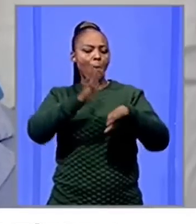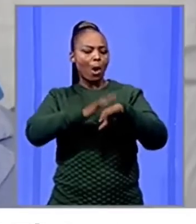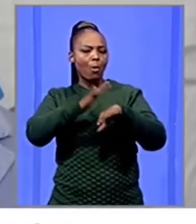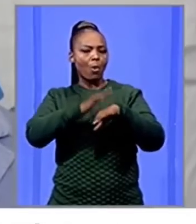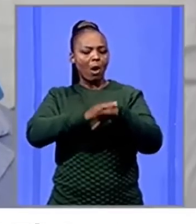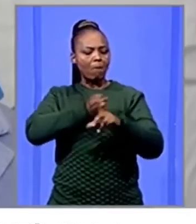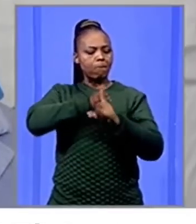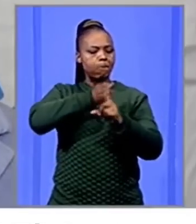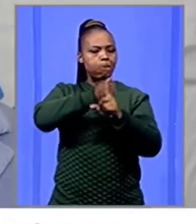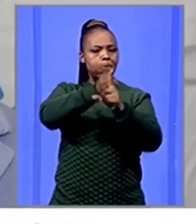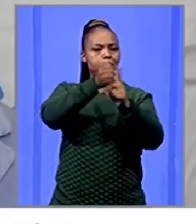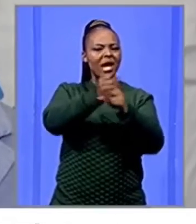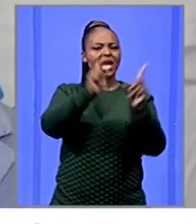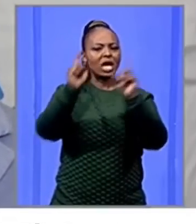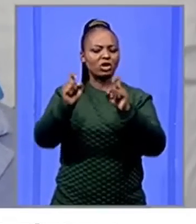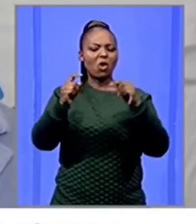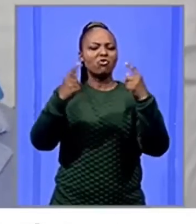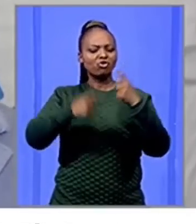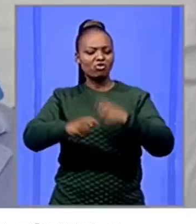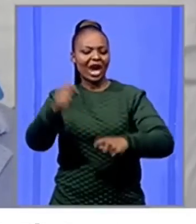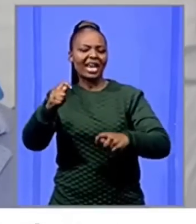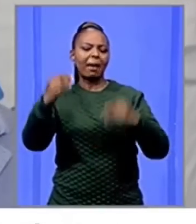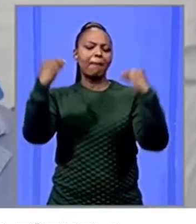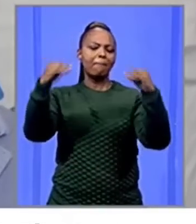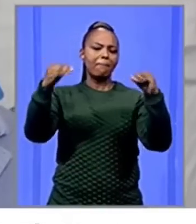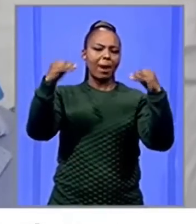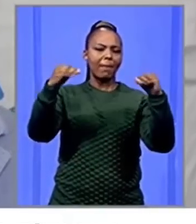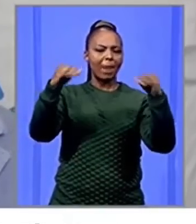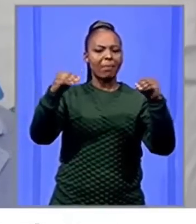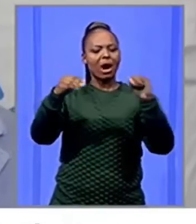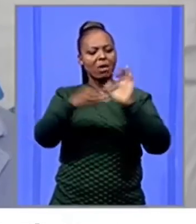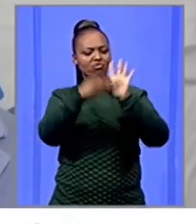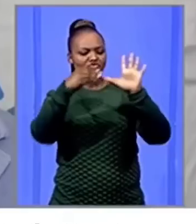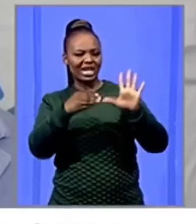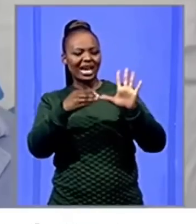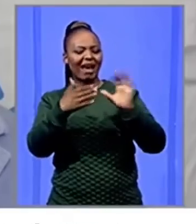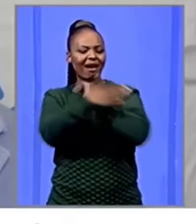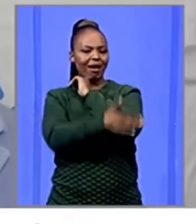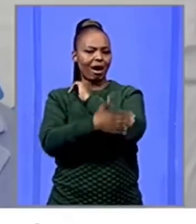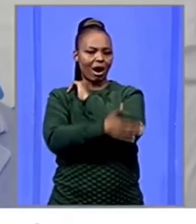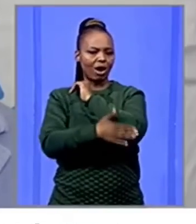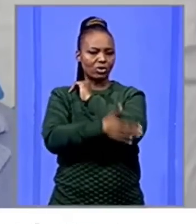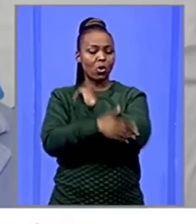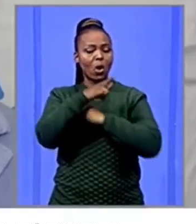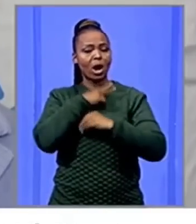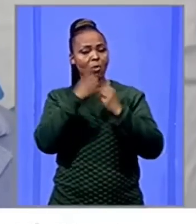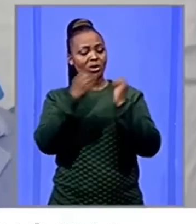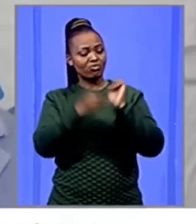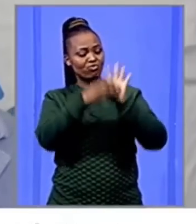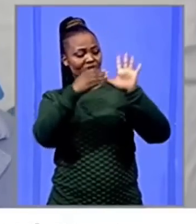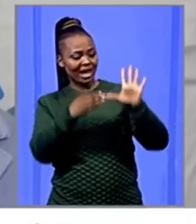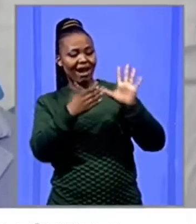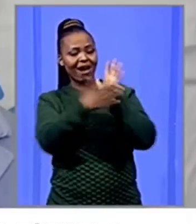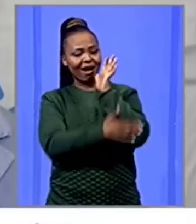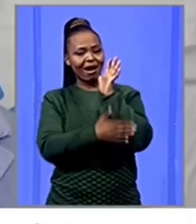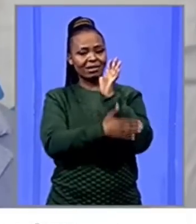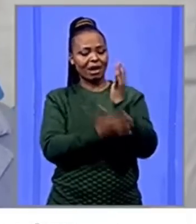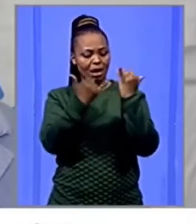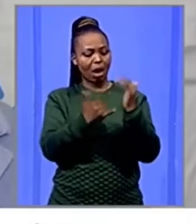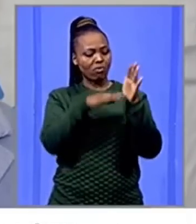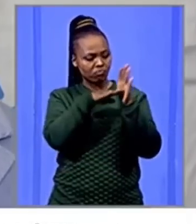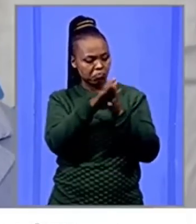two-way trade between BRICS countries in the space where some of the BRICS countries are those that are growing much more in